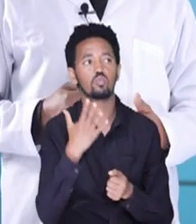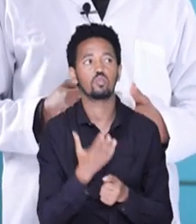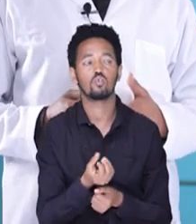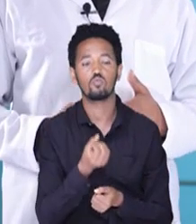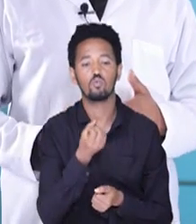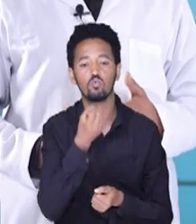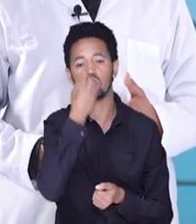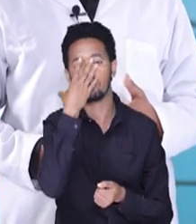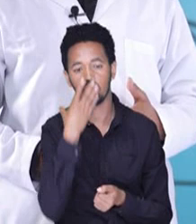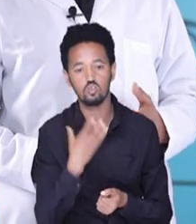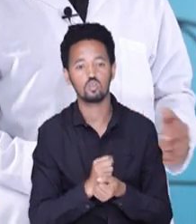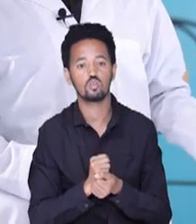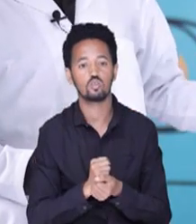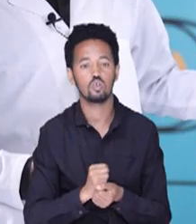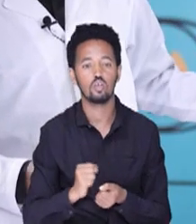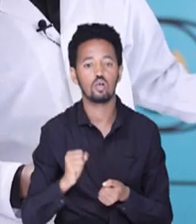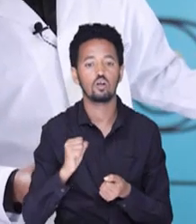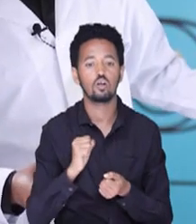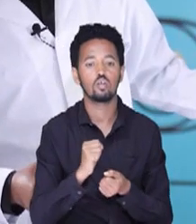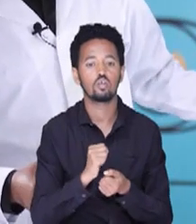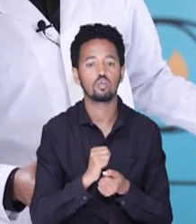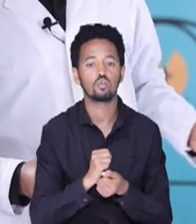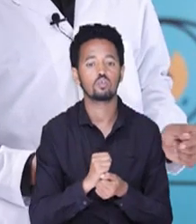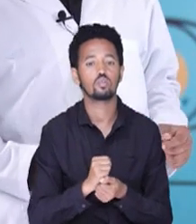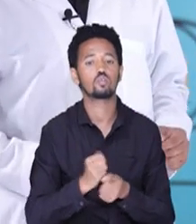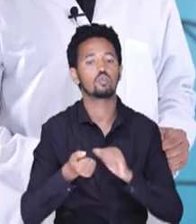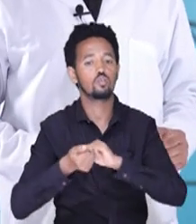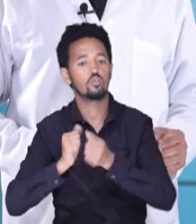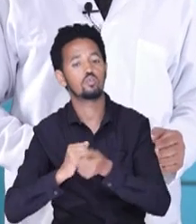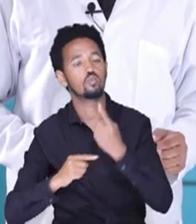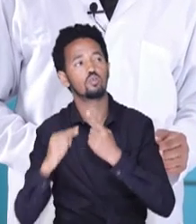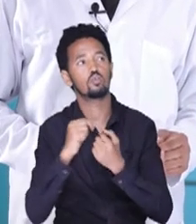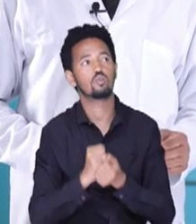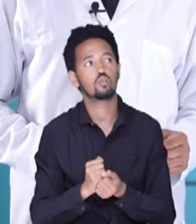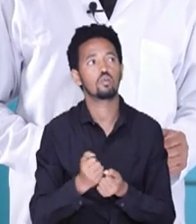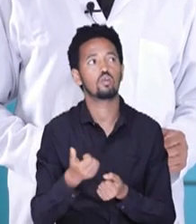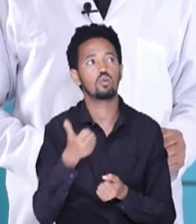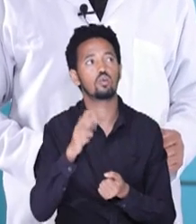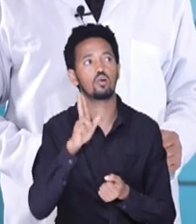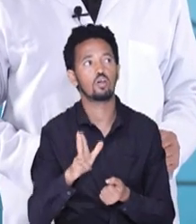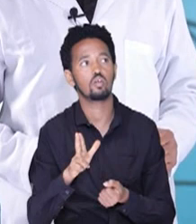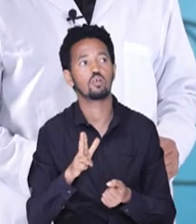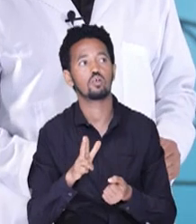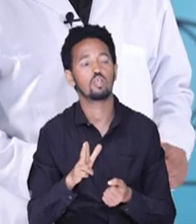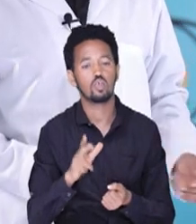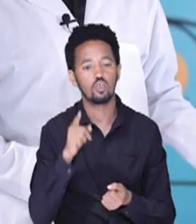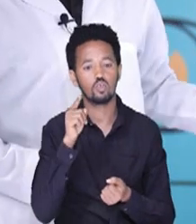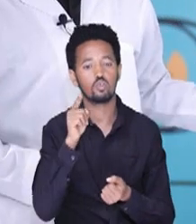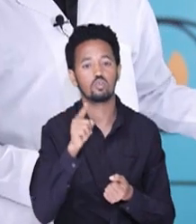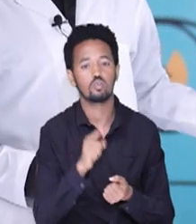French Revolution. The sixth, the Napoleonic era and its